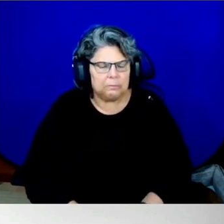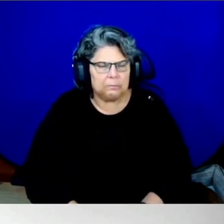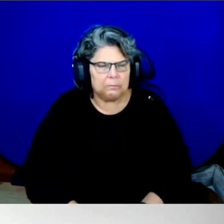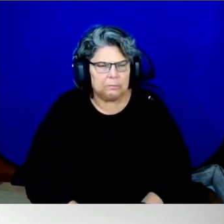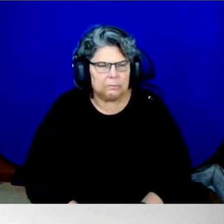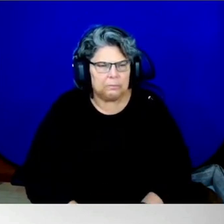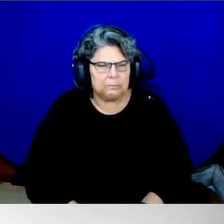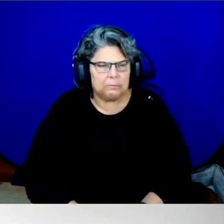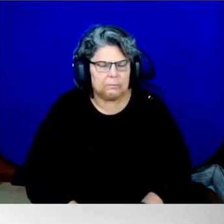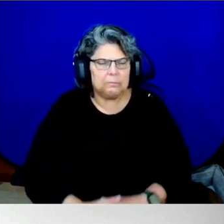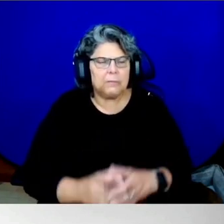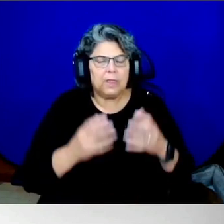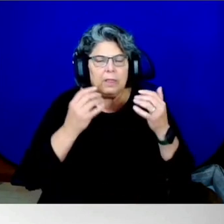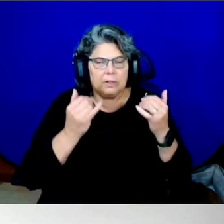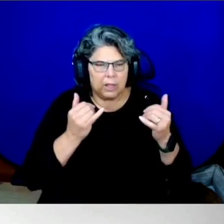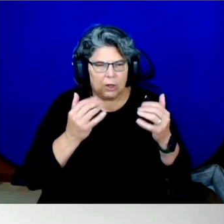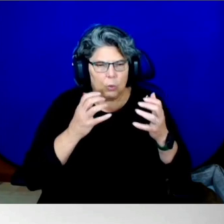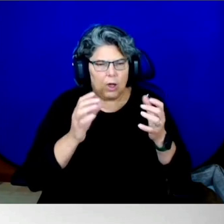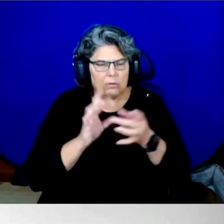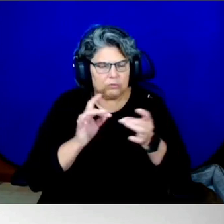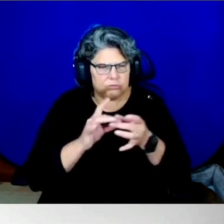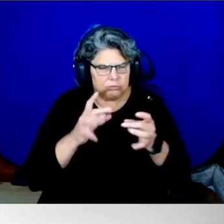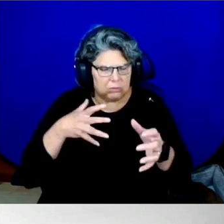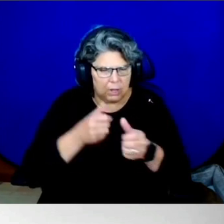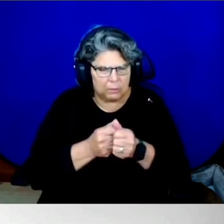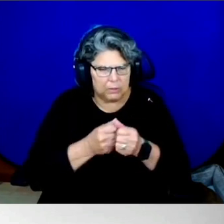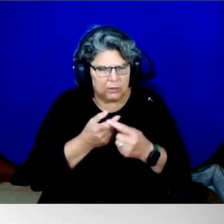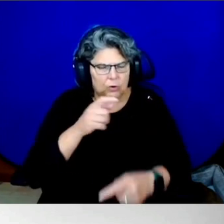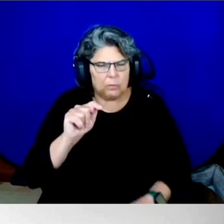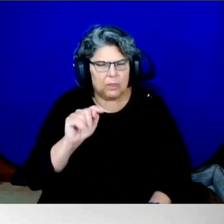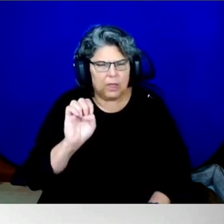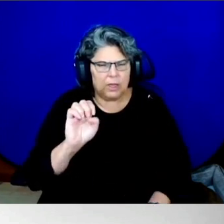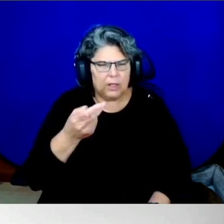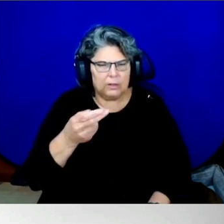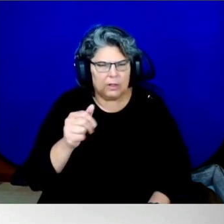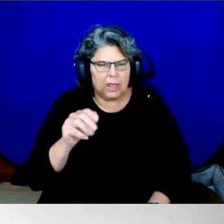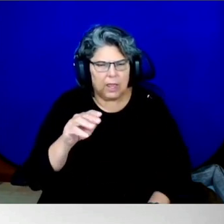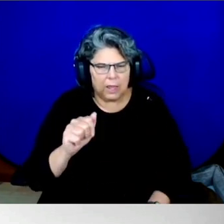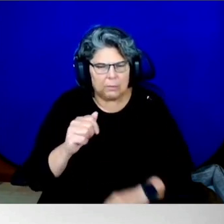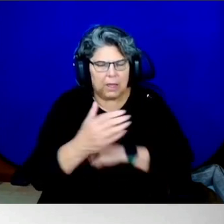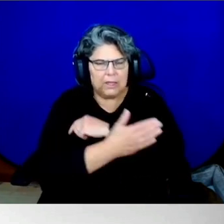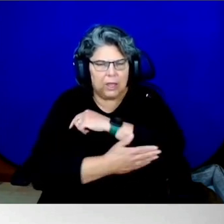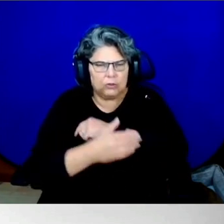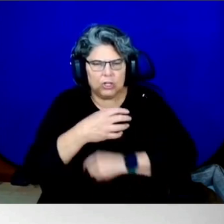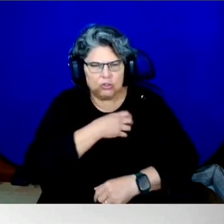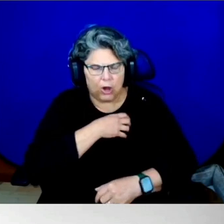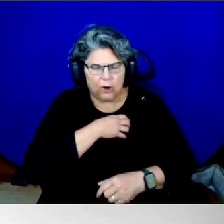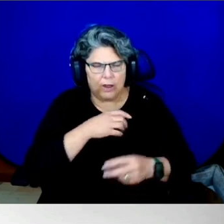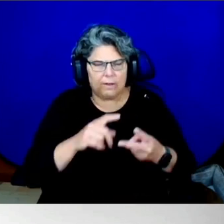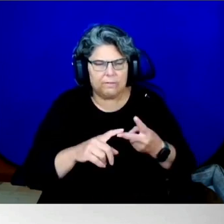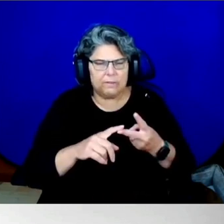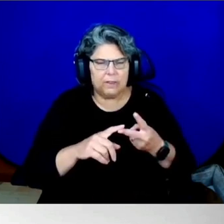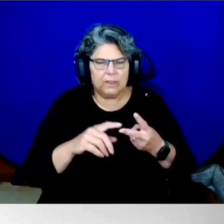Now we would hear updates from the Tam County Sheriff, Shasta County Sheriff, and our incident commander.